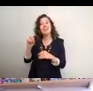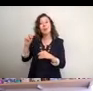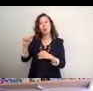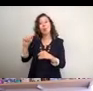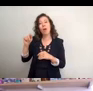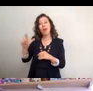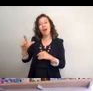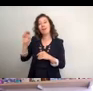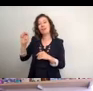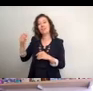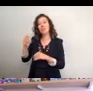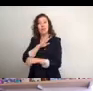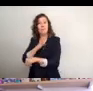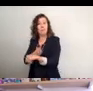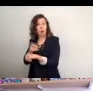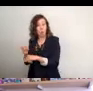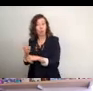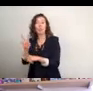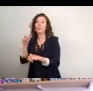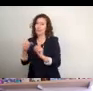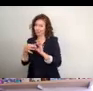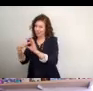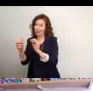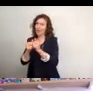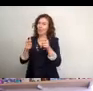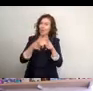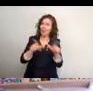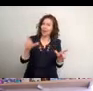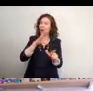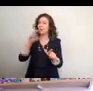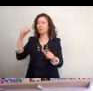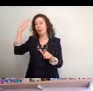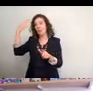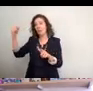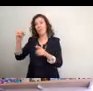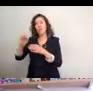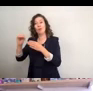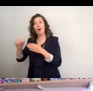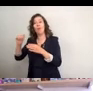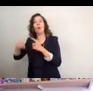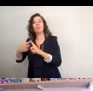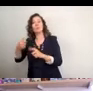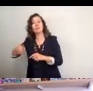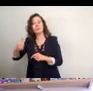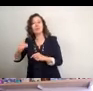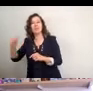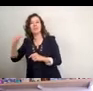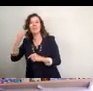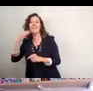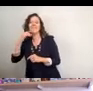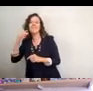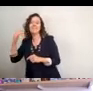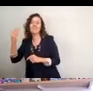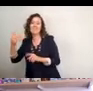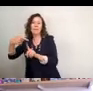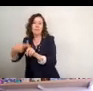however, was related to both language and memory outcomes at 15 months of age, which suggests to me